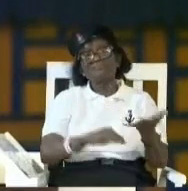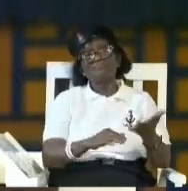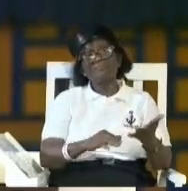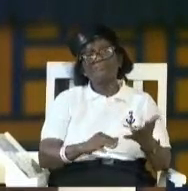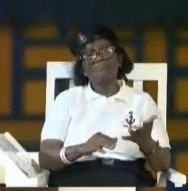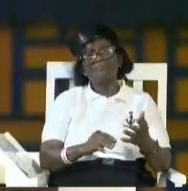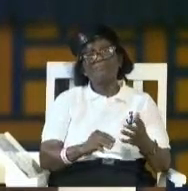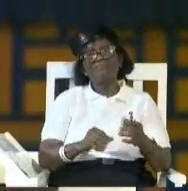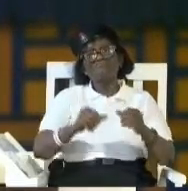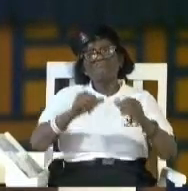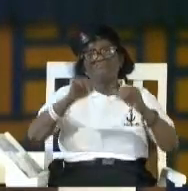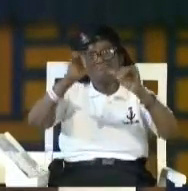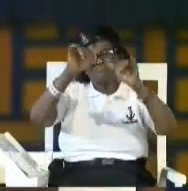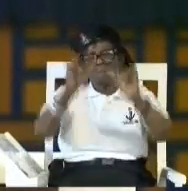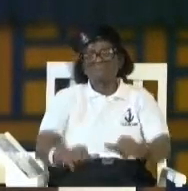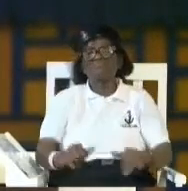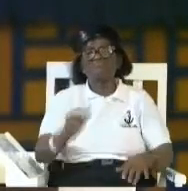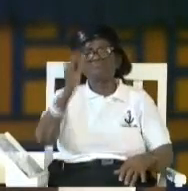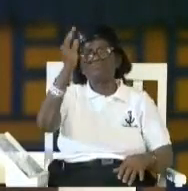permanently.